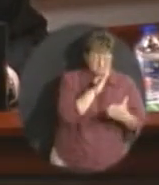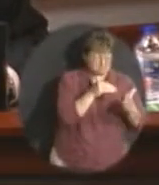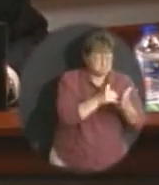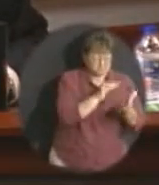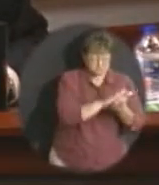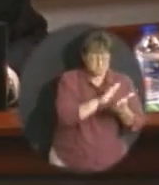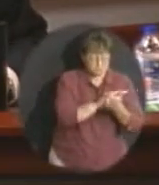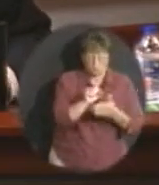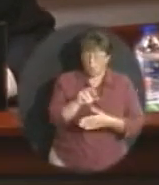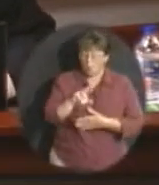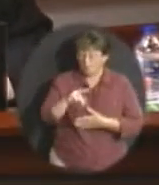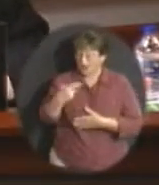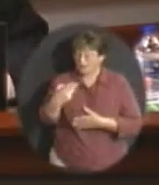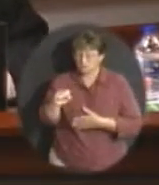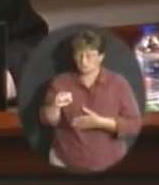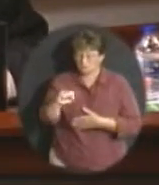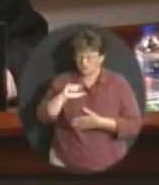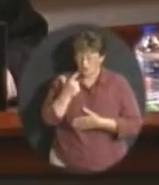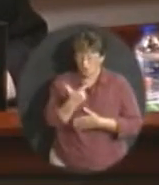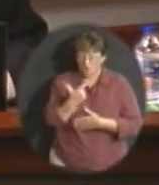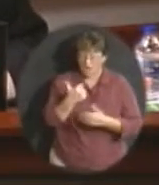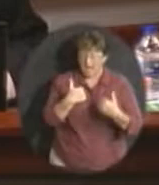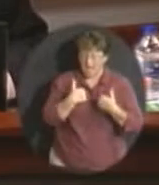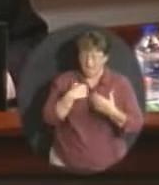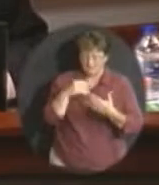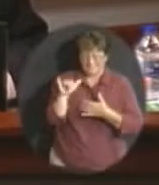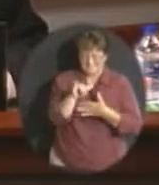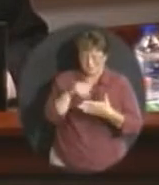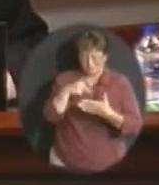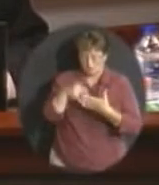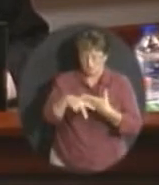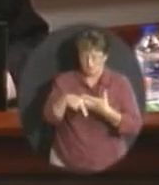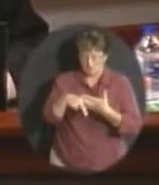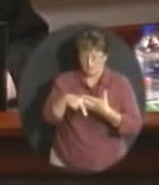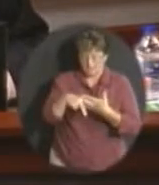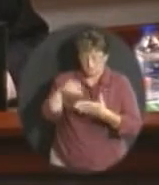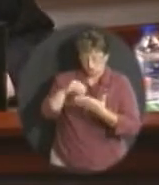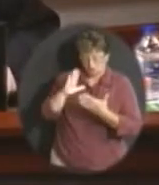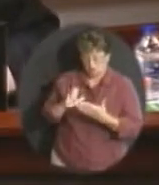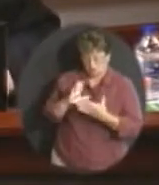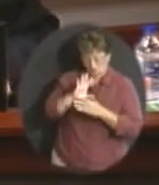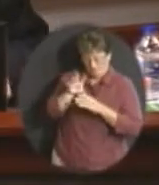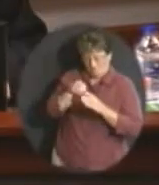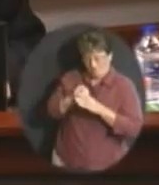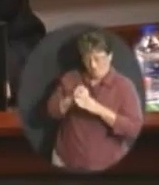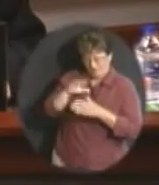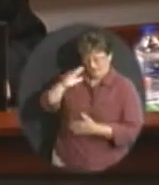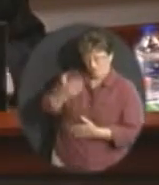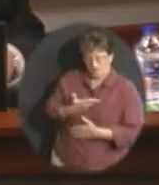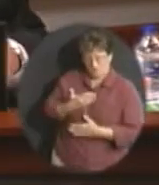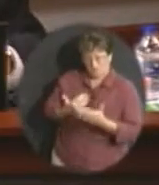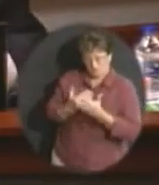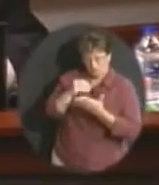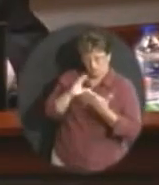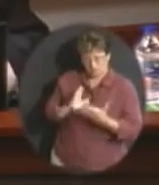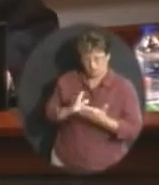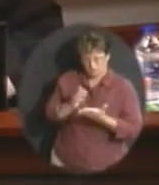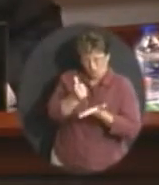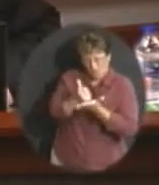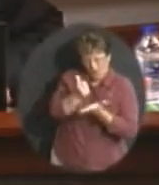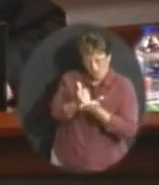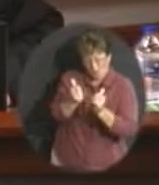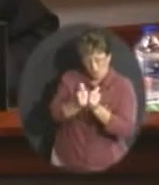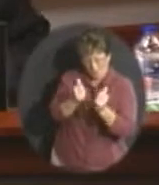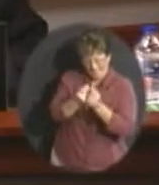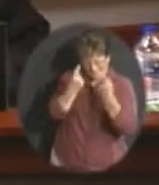programs. We have kids that are involved in helping the new kids to the school be able to be successful through a good transition.